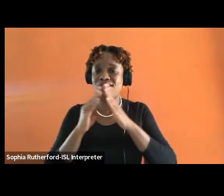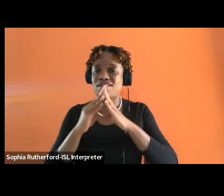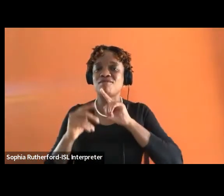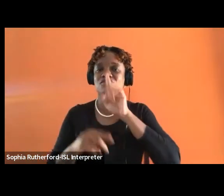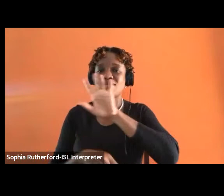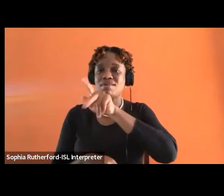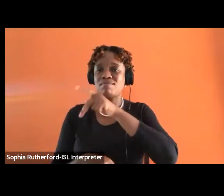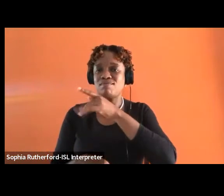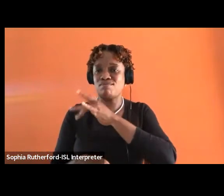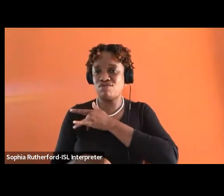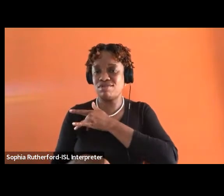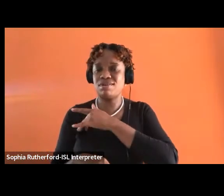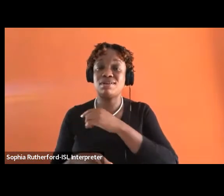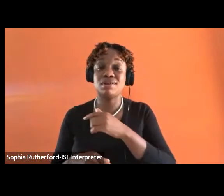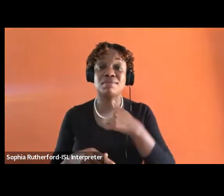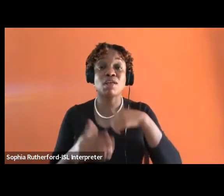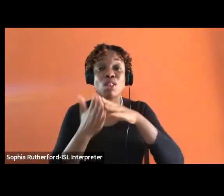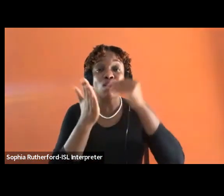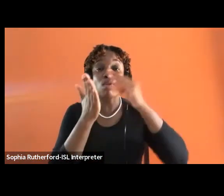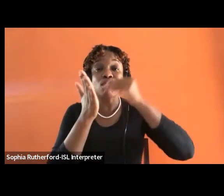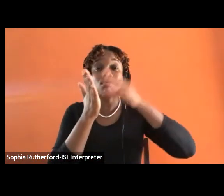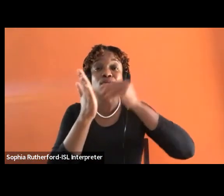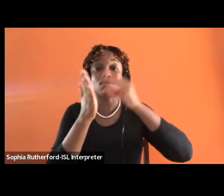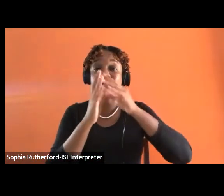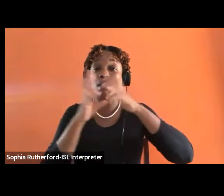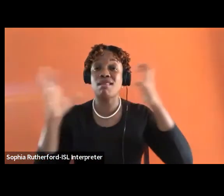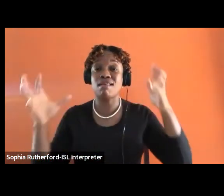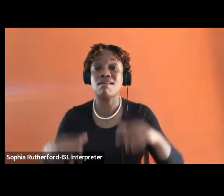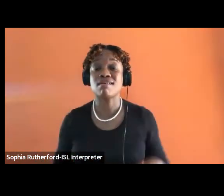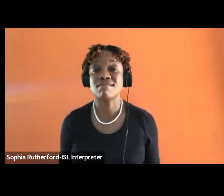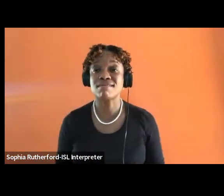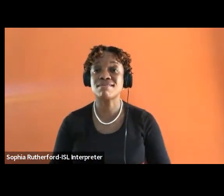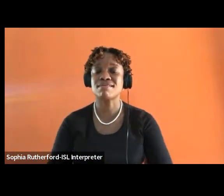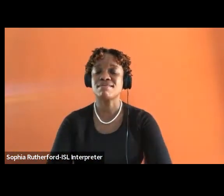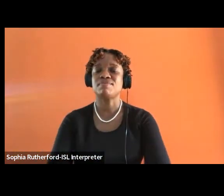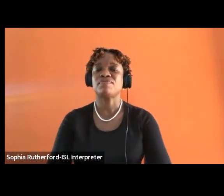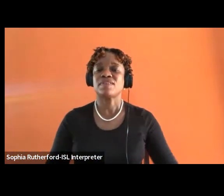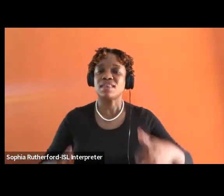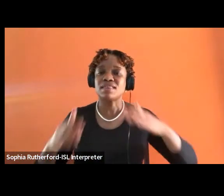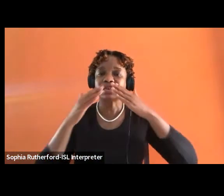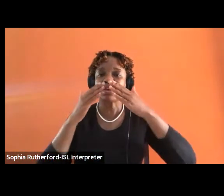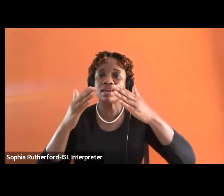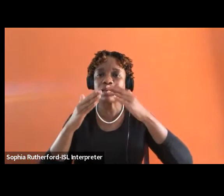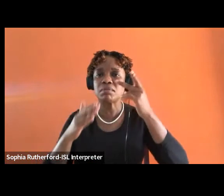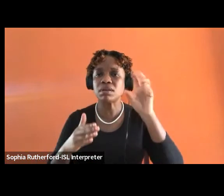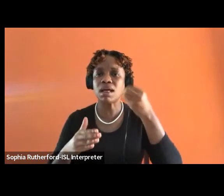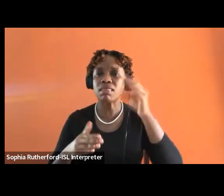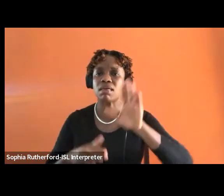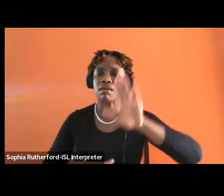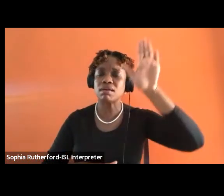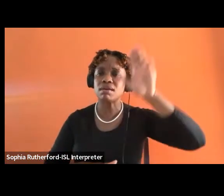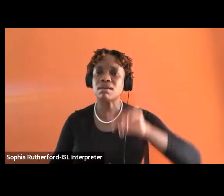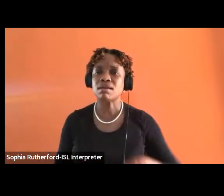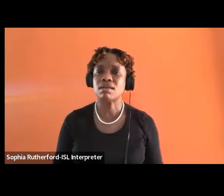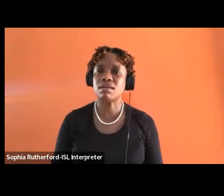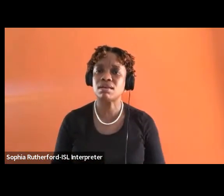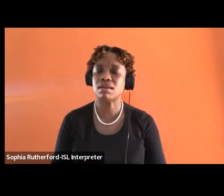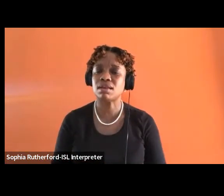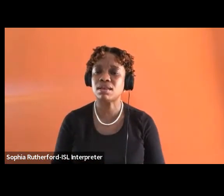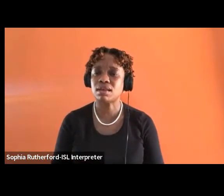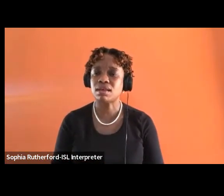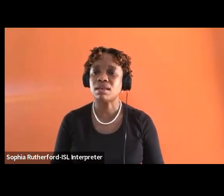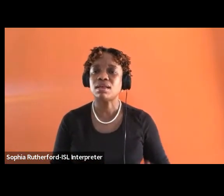And I learned a lot from you also. Okay. Thanks very much. Thank you. And I see another hand is up.